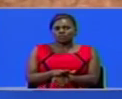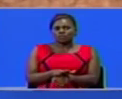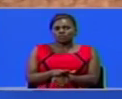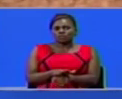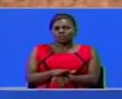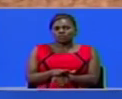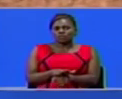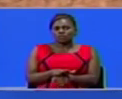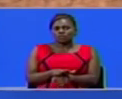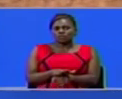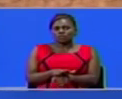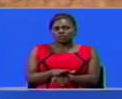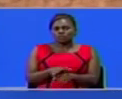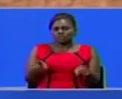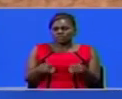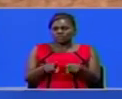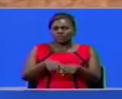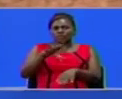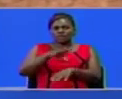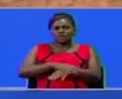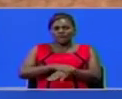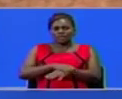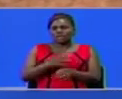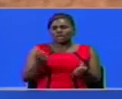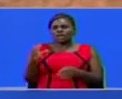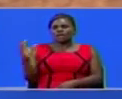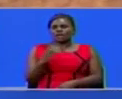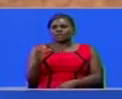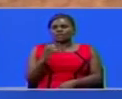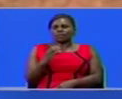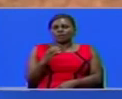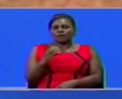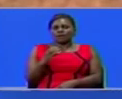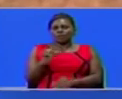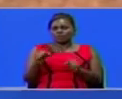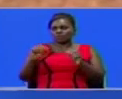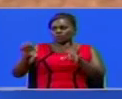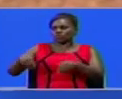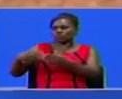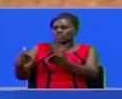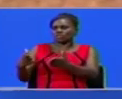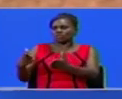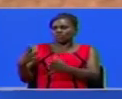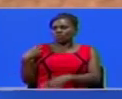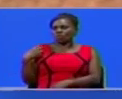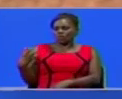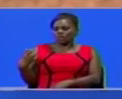iwe standby, na tena tupate dua mnunusi mmoja ambaye tunaweza pelekea hiyo mali.